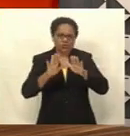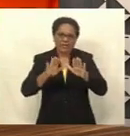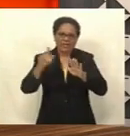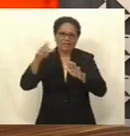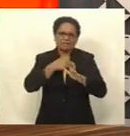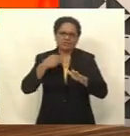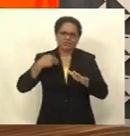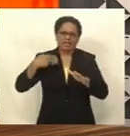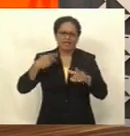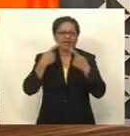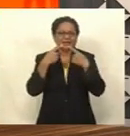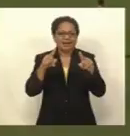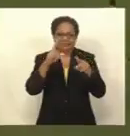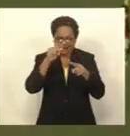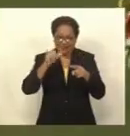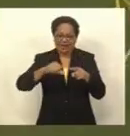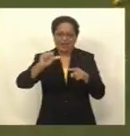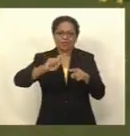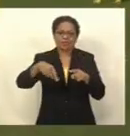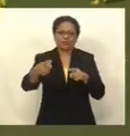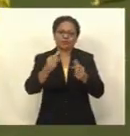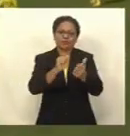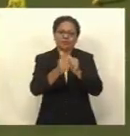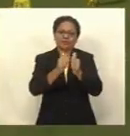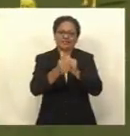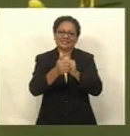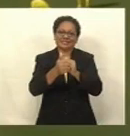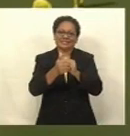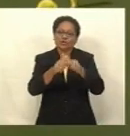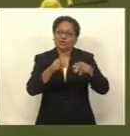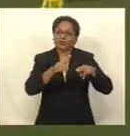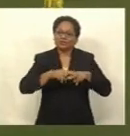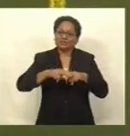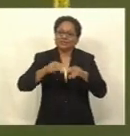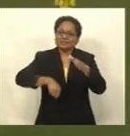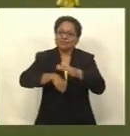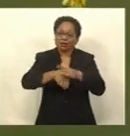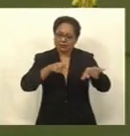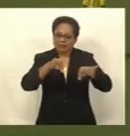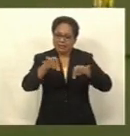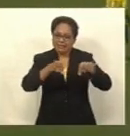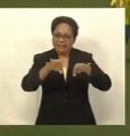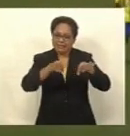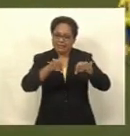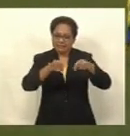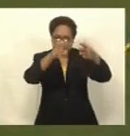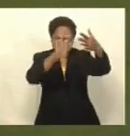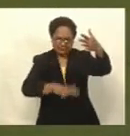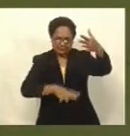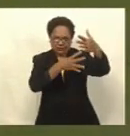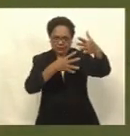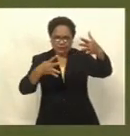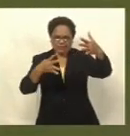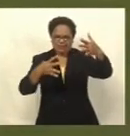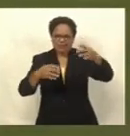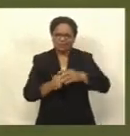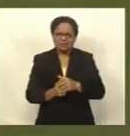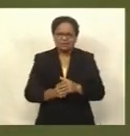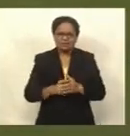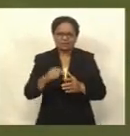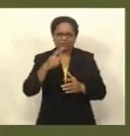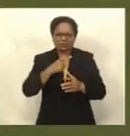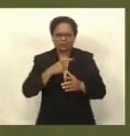resume sporting events. The Fiji FA is planning ahead as COVID-19 brings a cloud of doubt on future